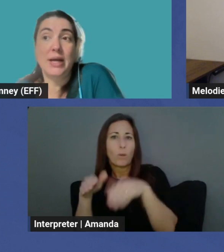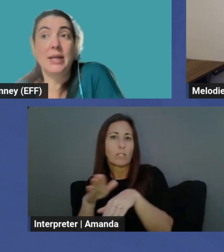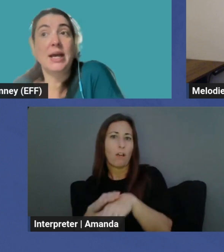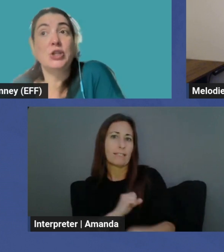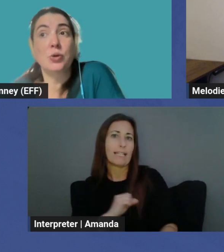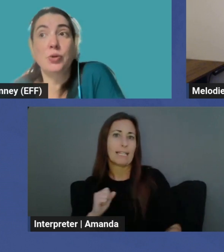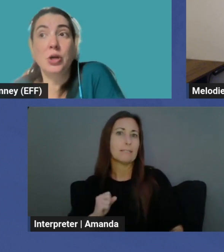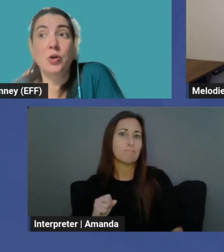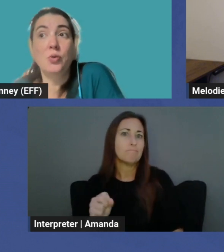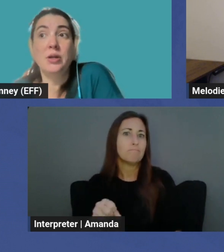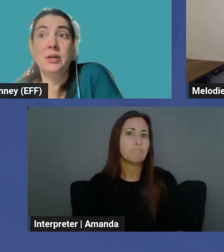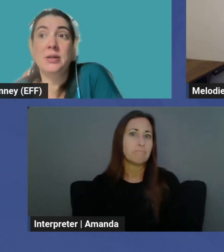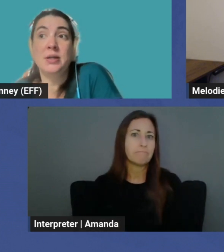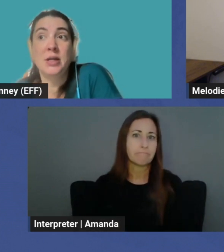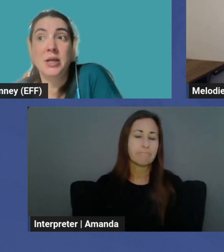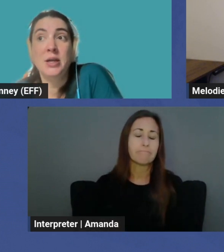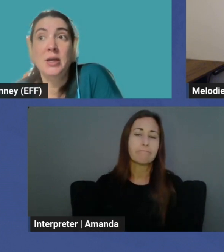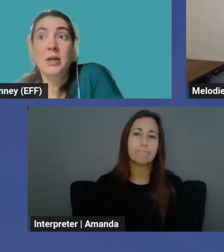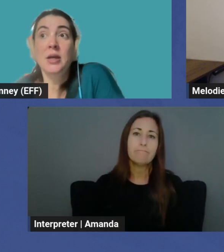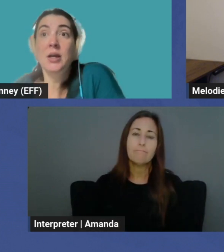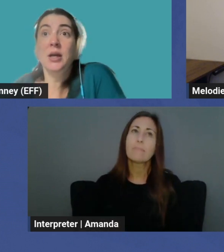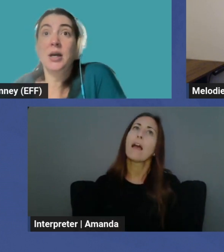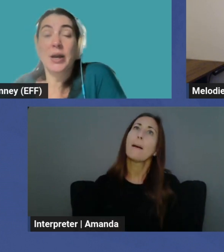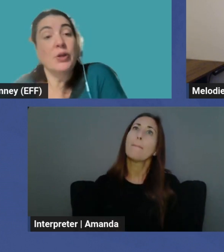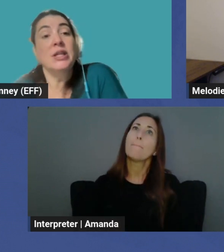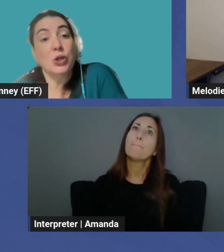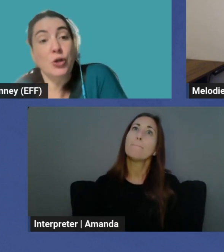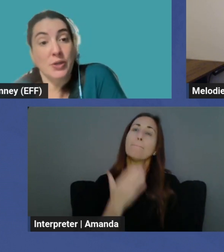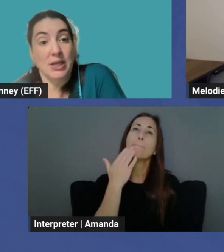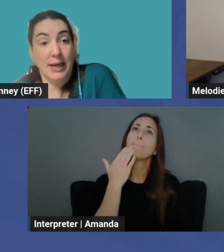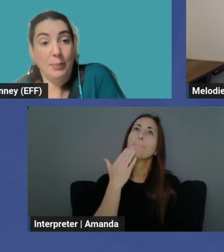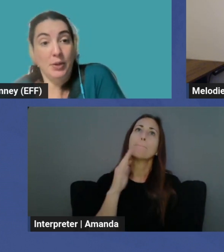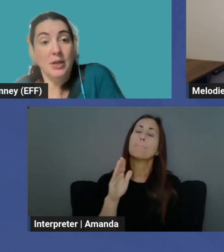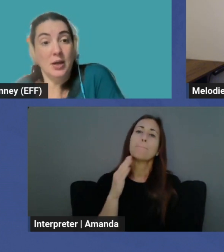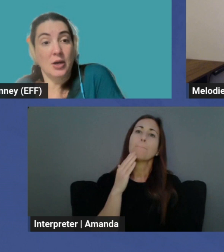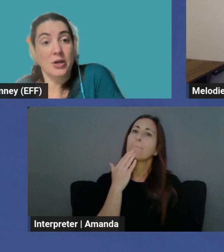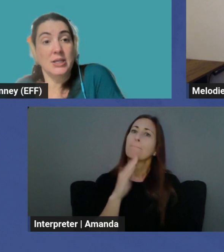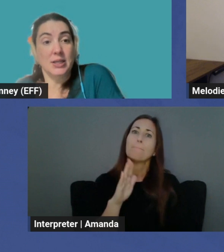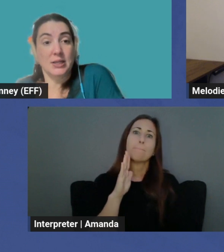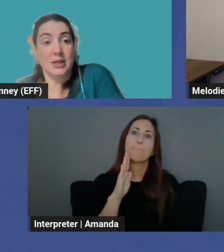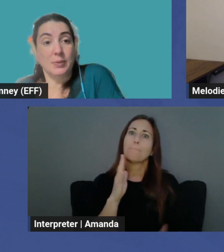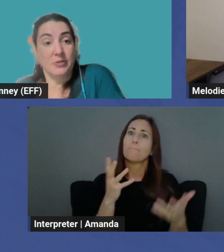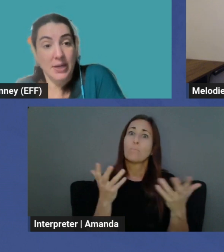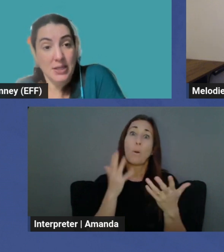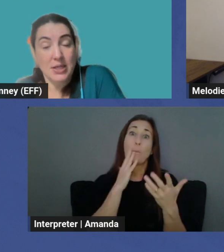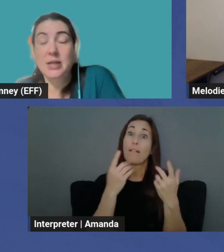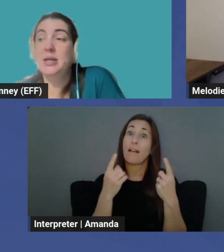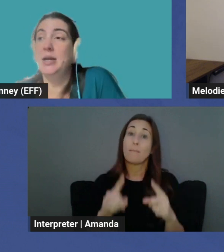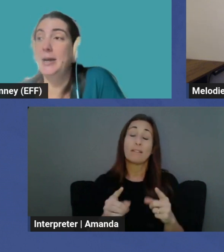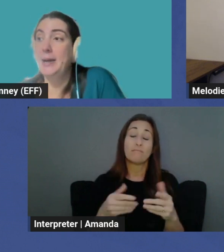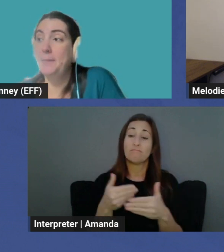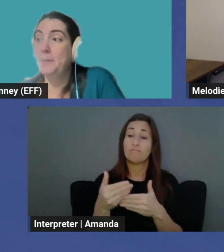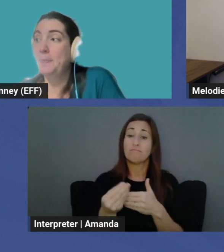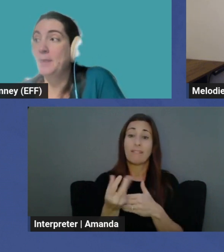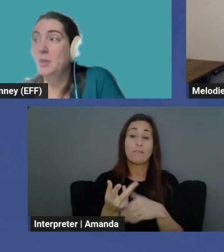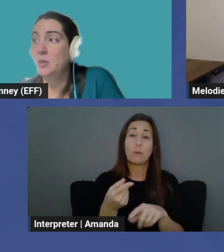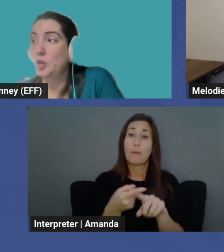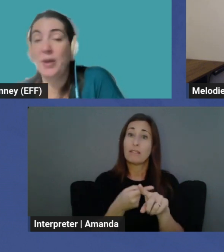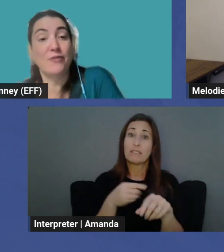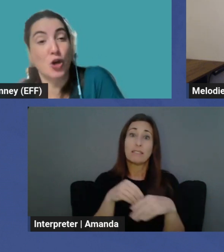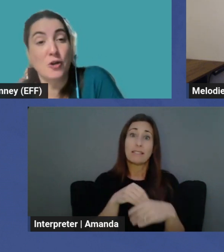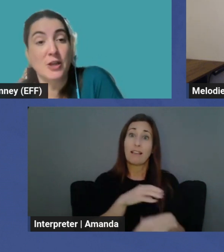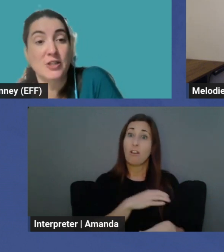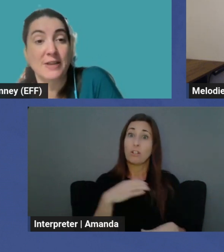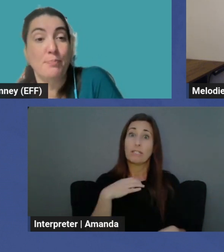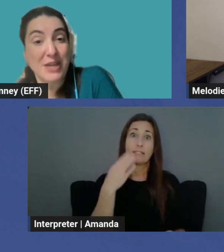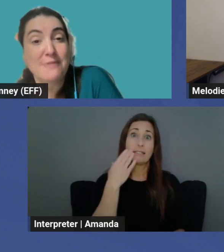So I don't know. I really don't know what's going to happen in Congress in the next couple of months. You may